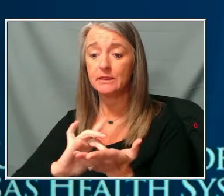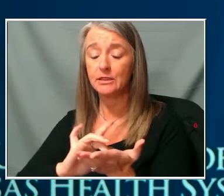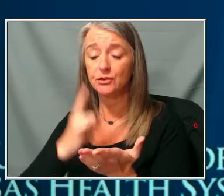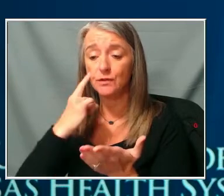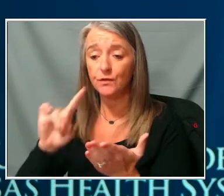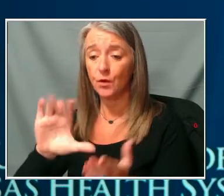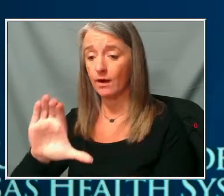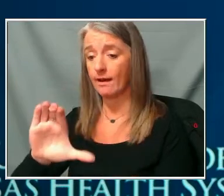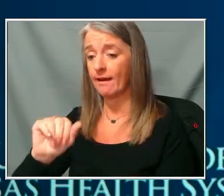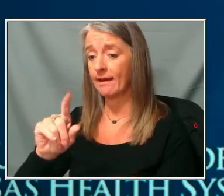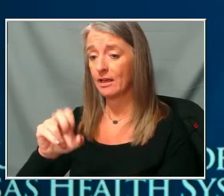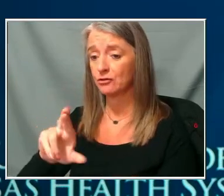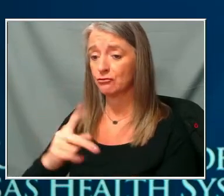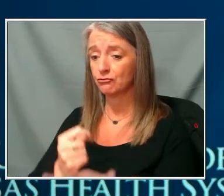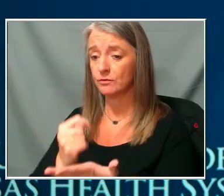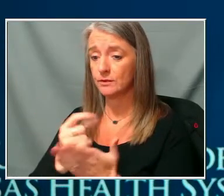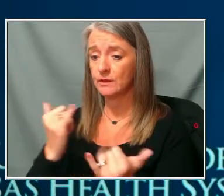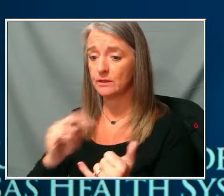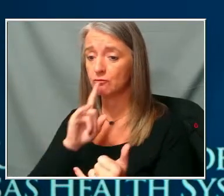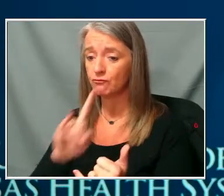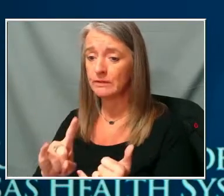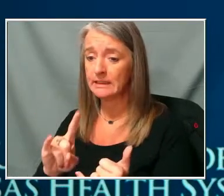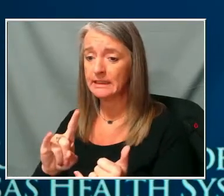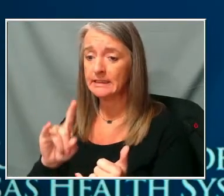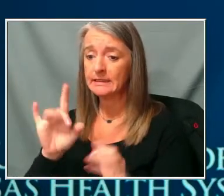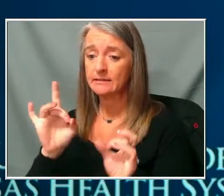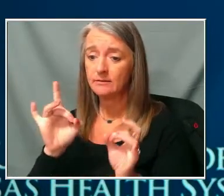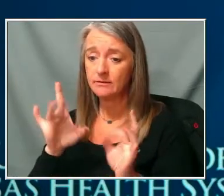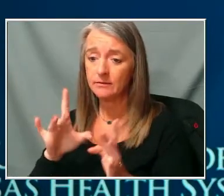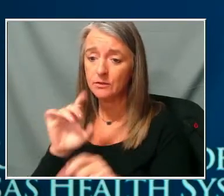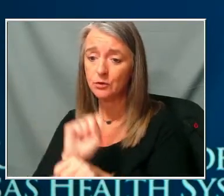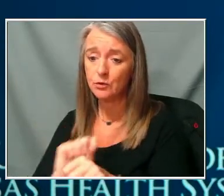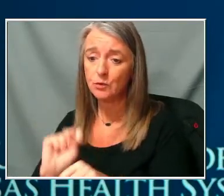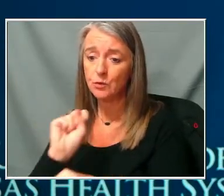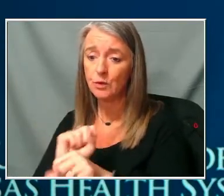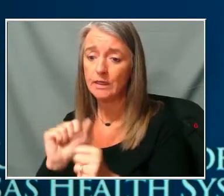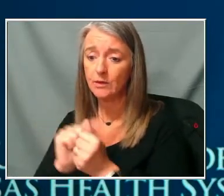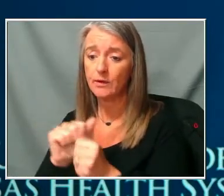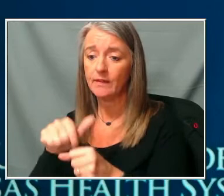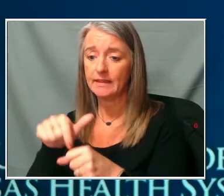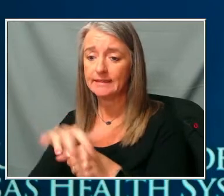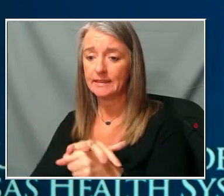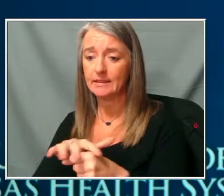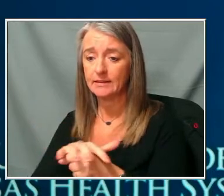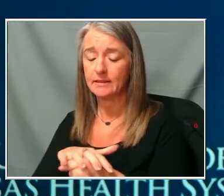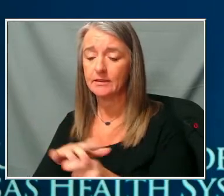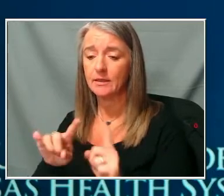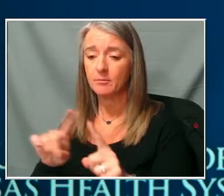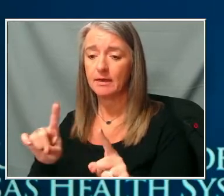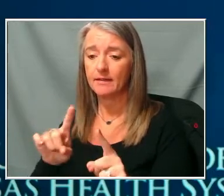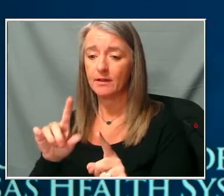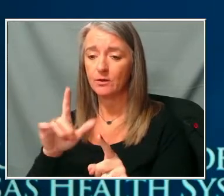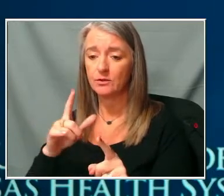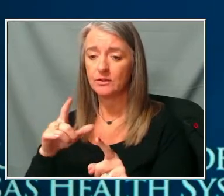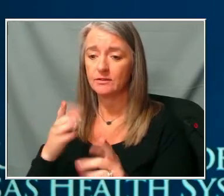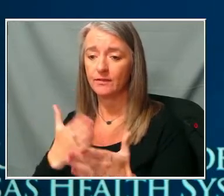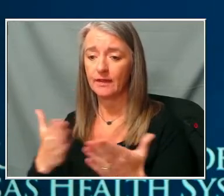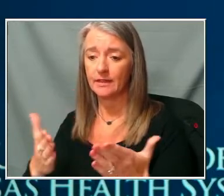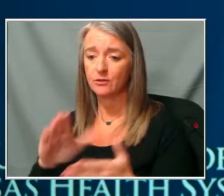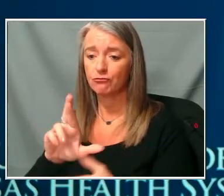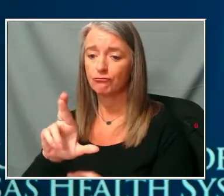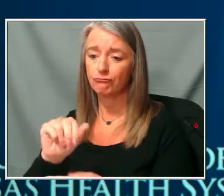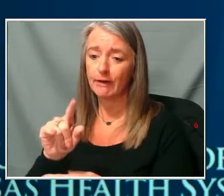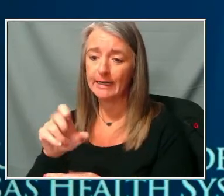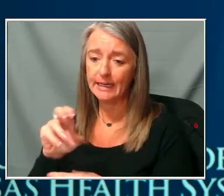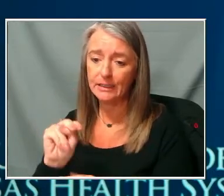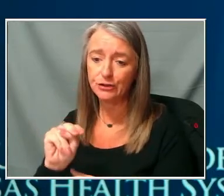cancer treatment right now. It's an incredible time to be working in this area, but those agents that we use, whether it's radiation or